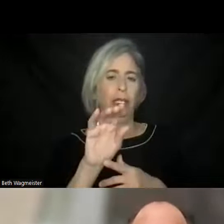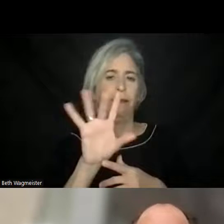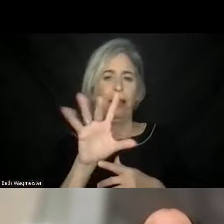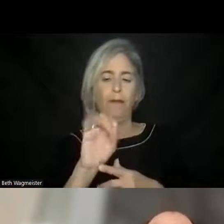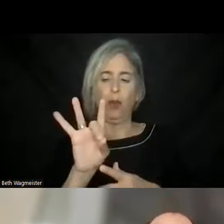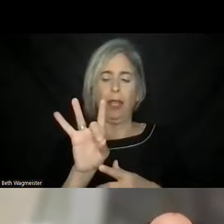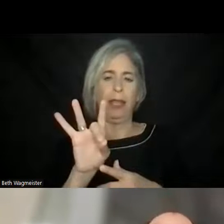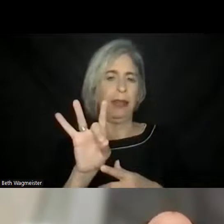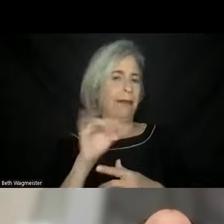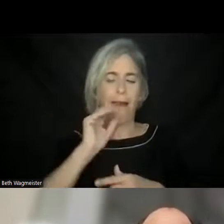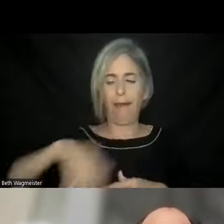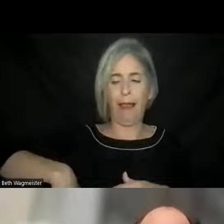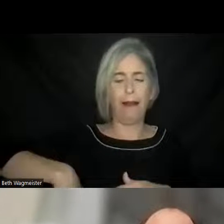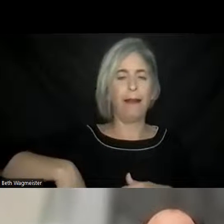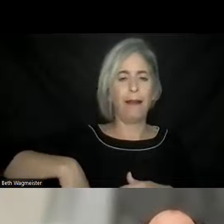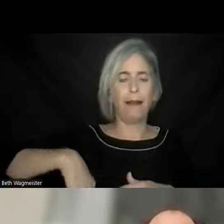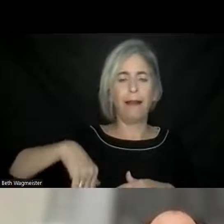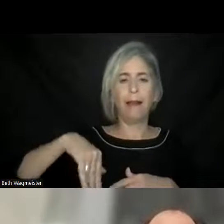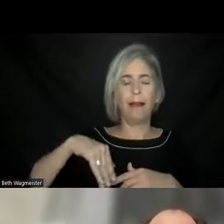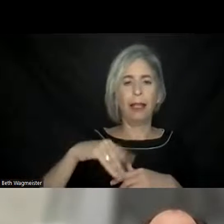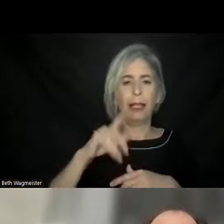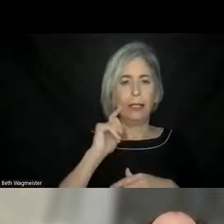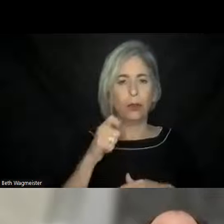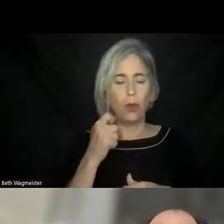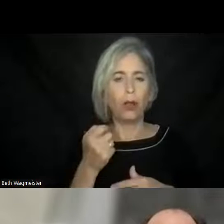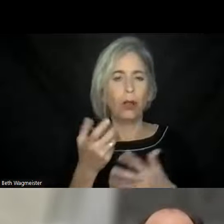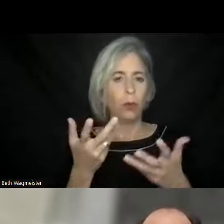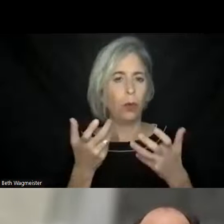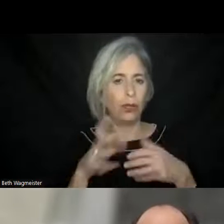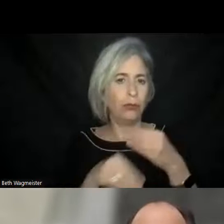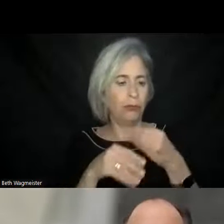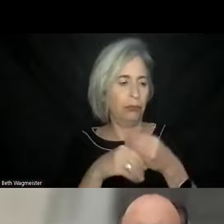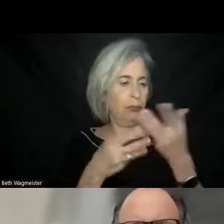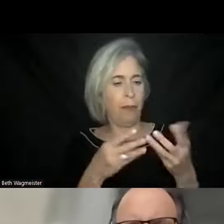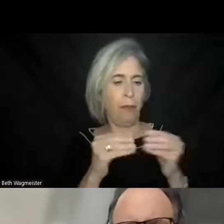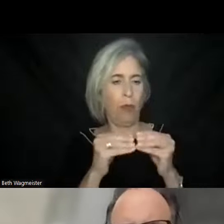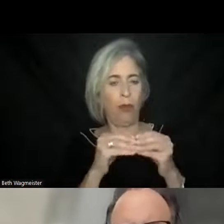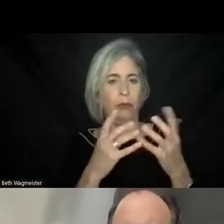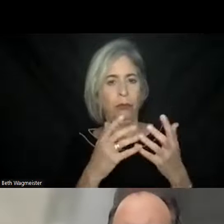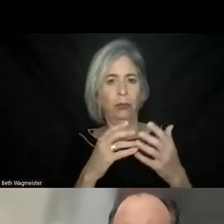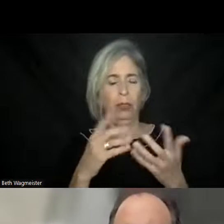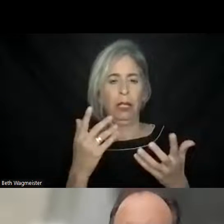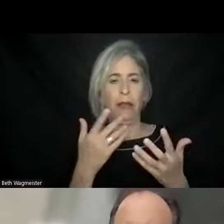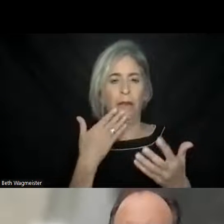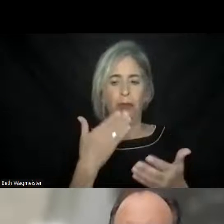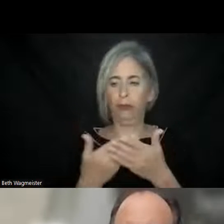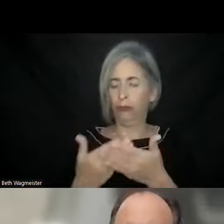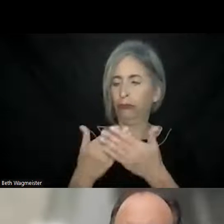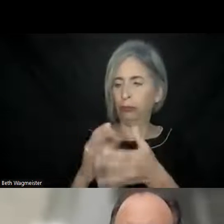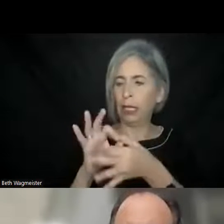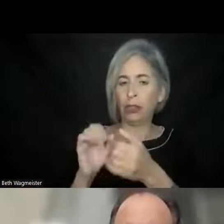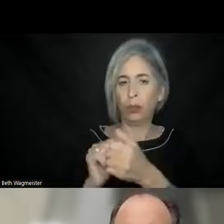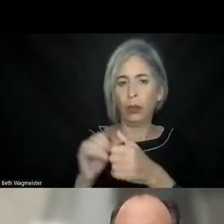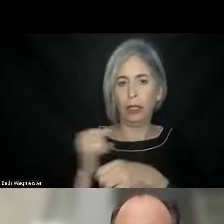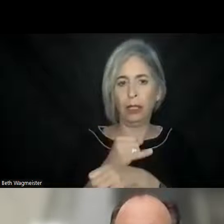instance. But that again is really because we want to build the goodwill with our industry partners and